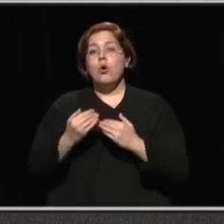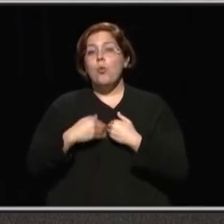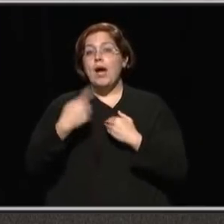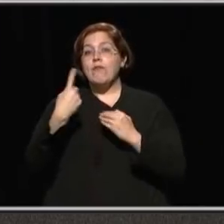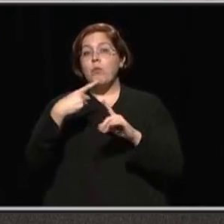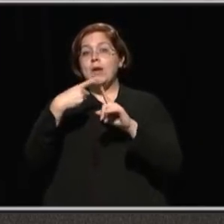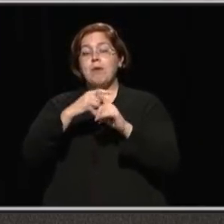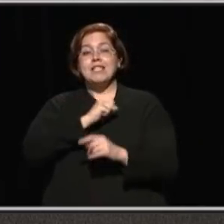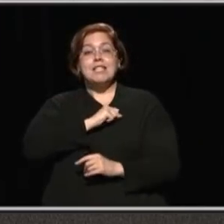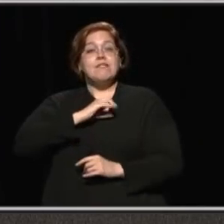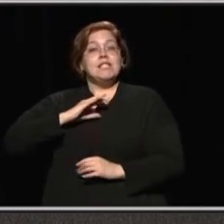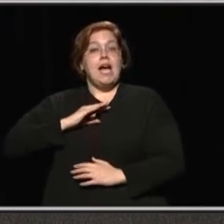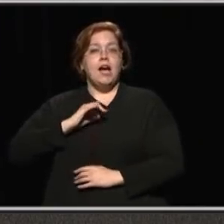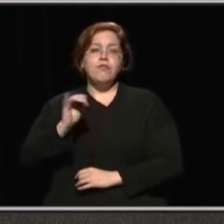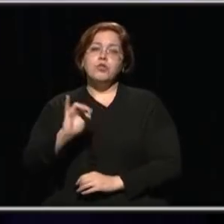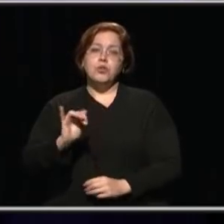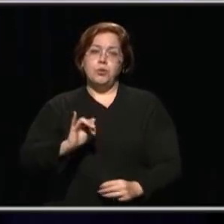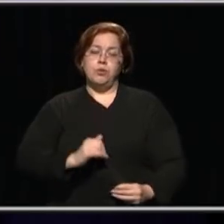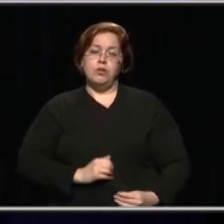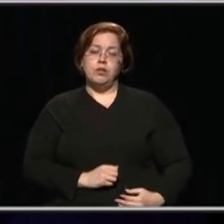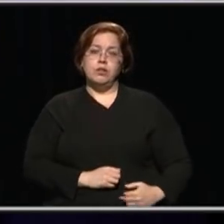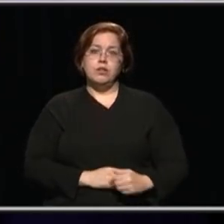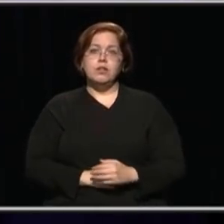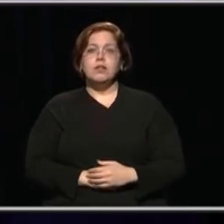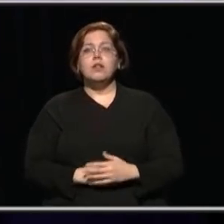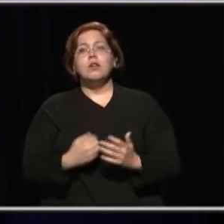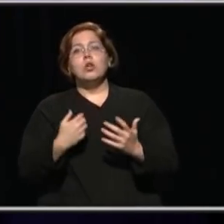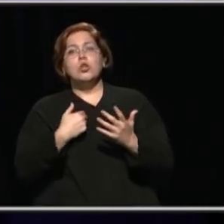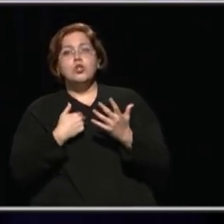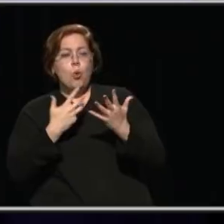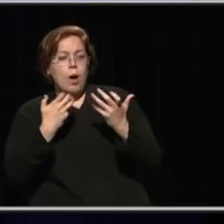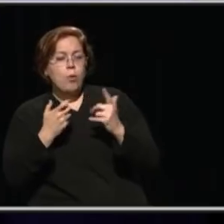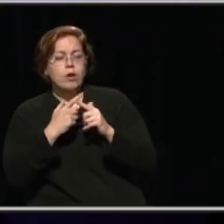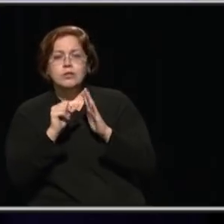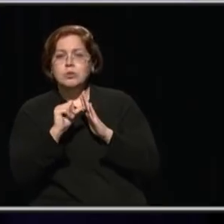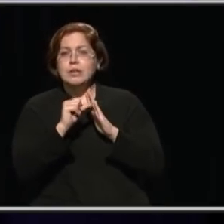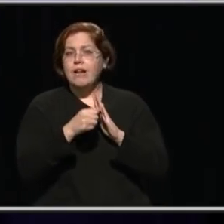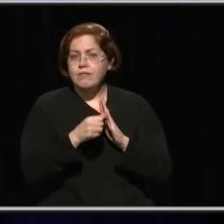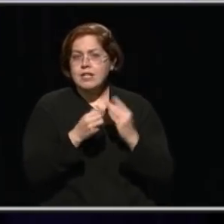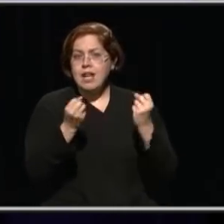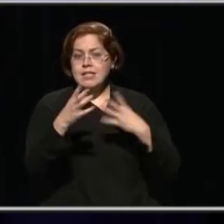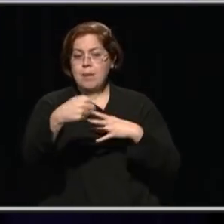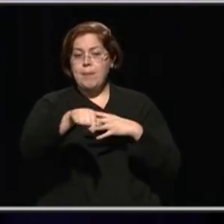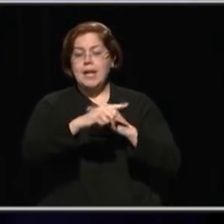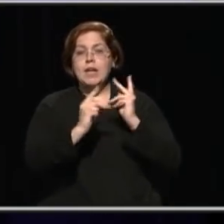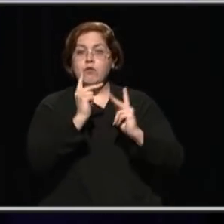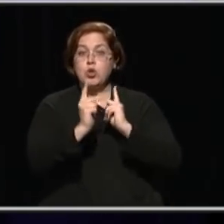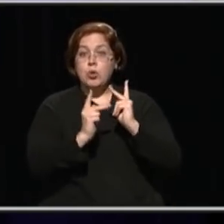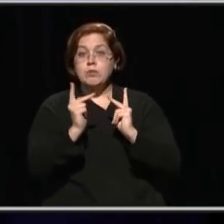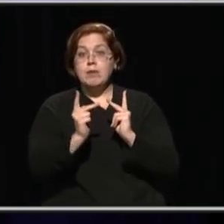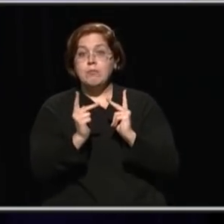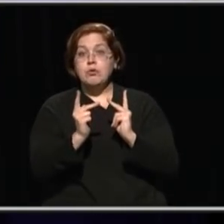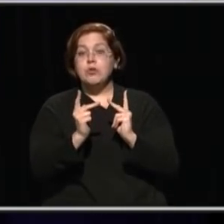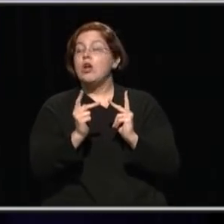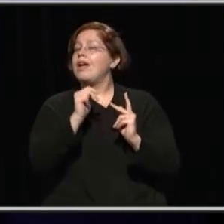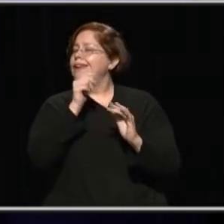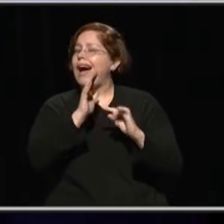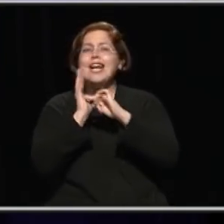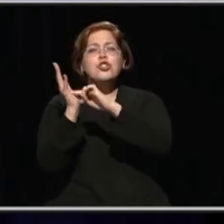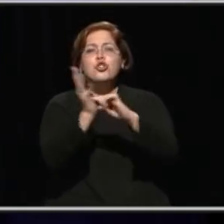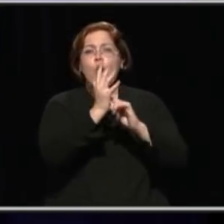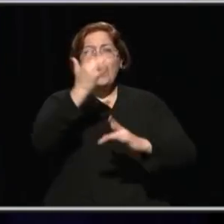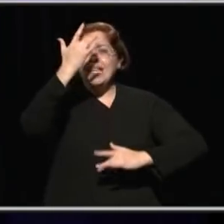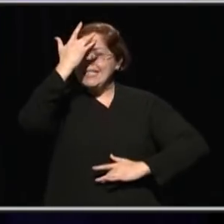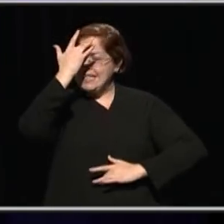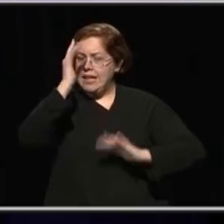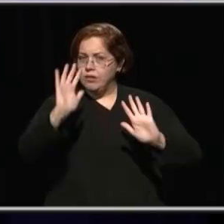positive staffer as well. So I do want to point out that a lot of those people are without symptoms.